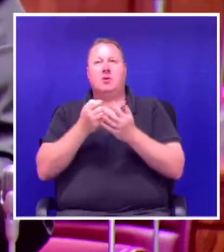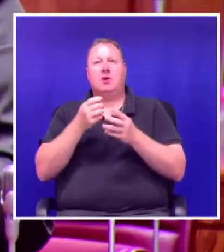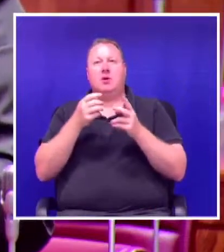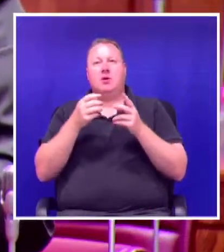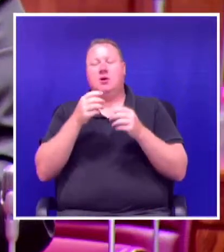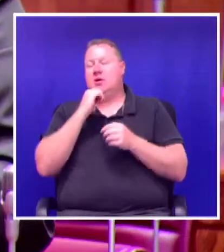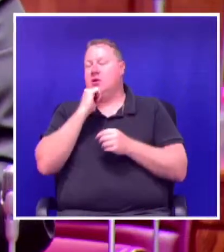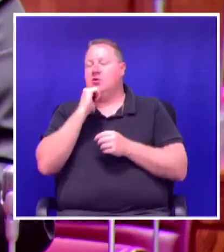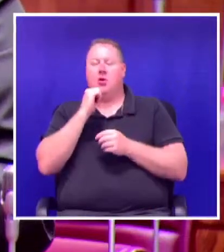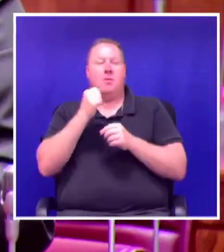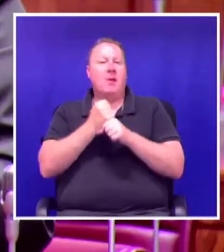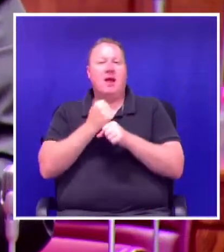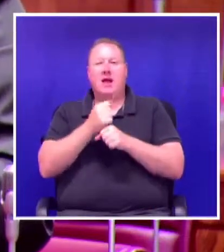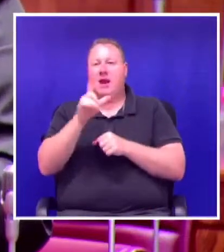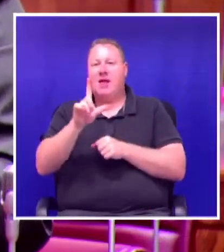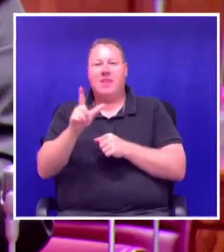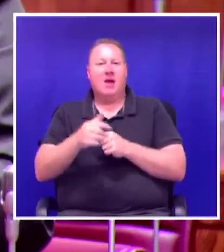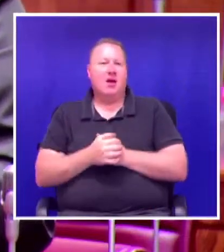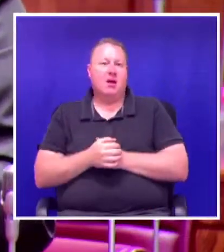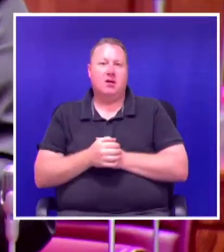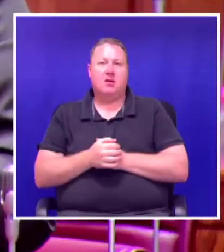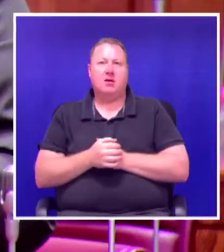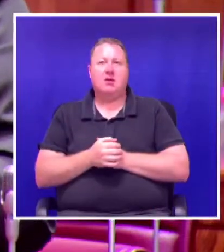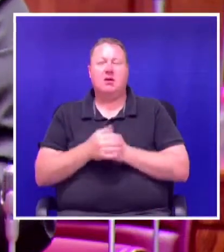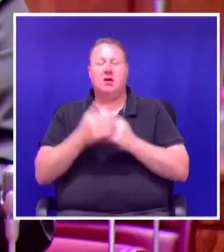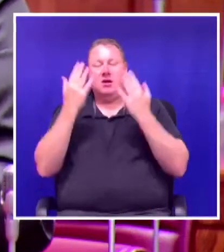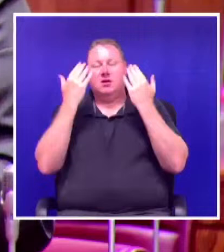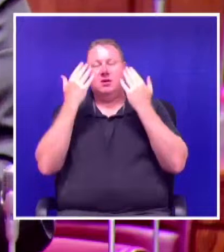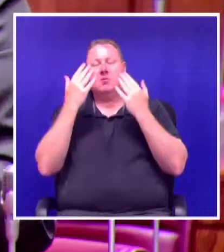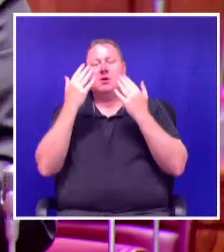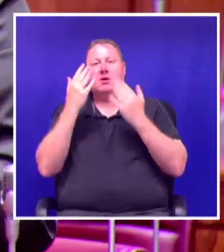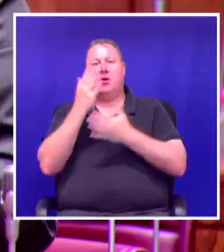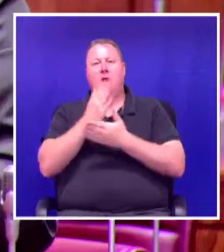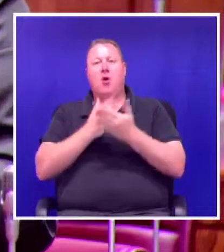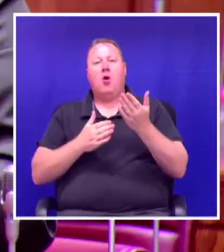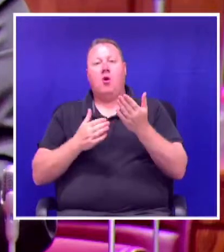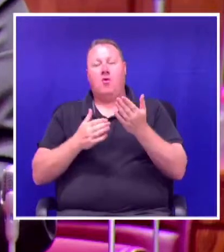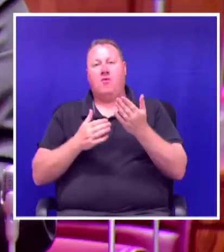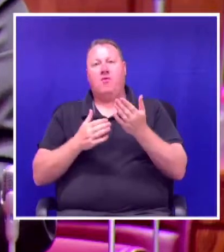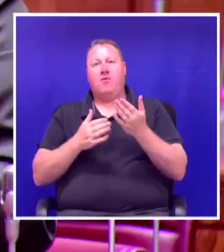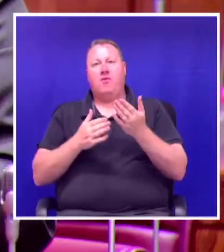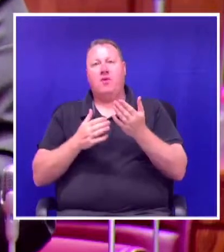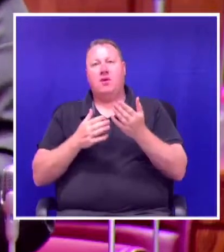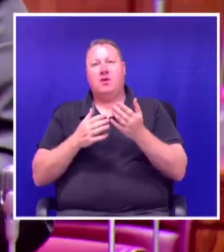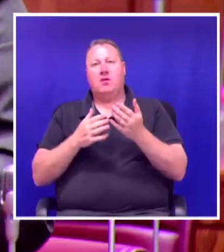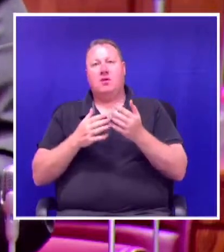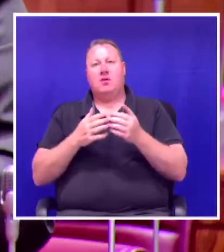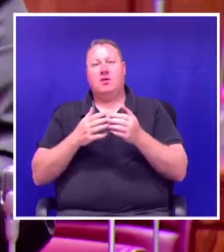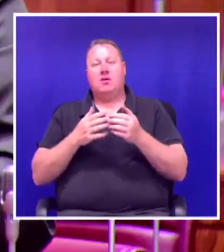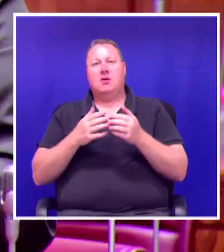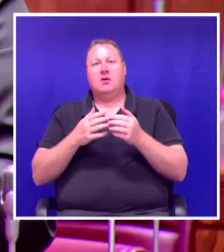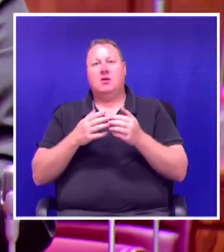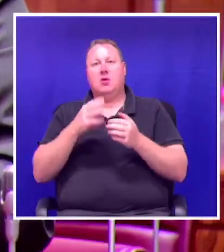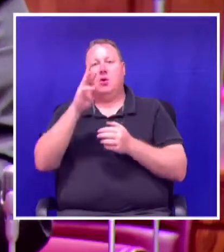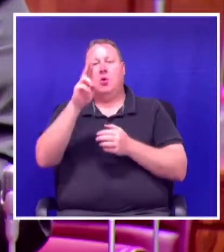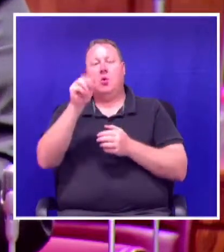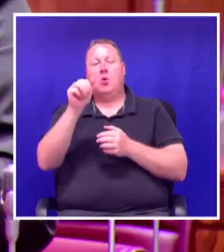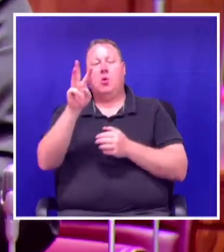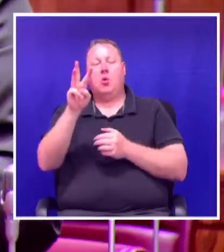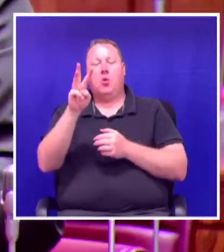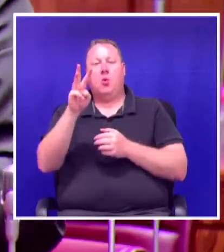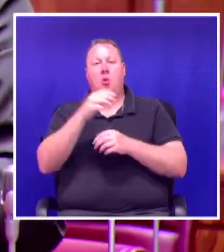animal skins? By estimate, half of the billion raw skins from